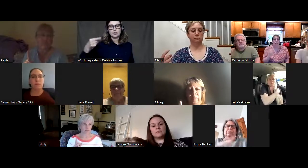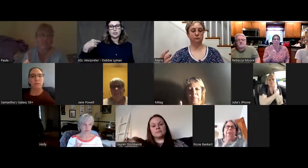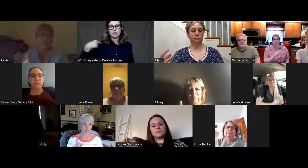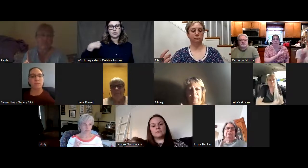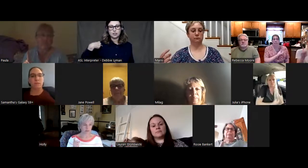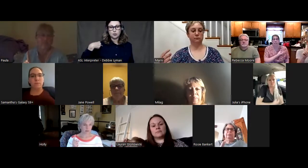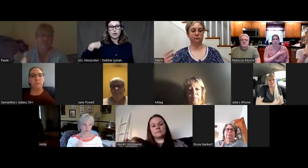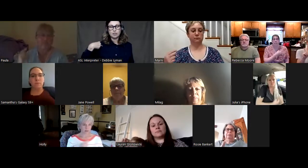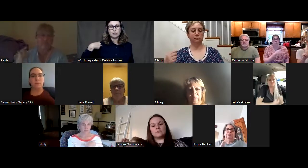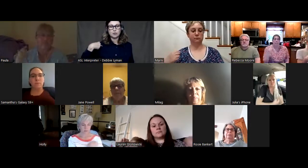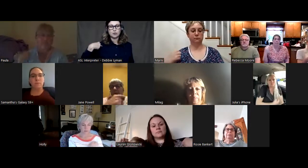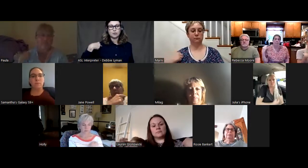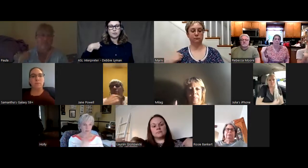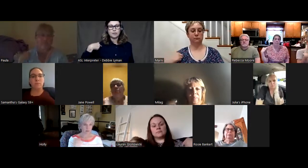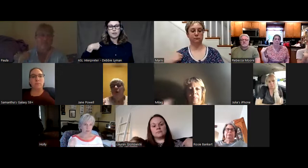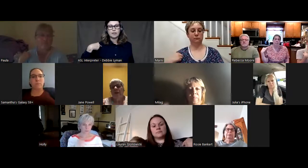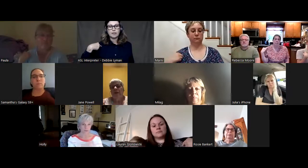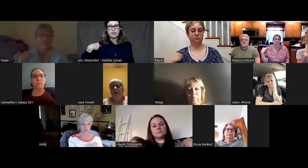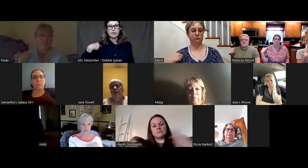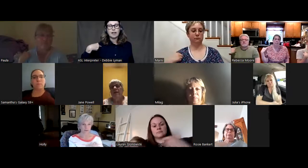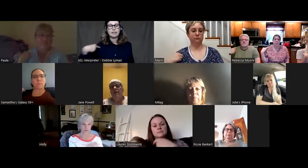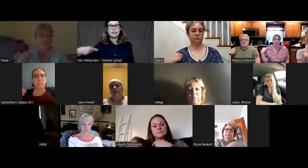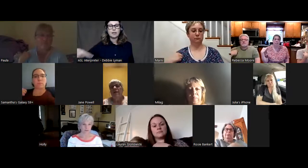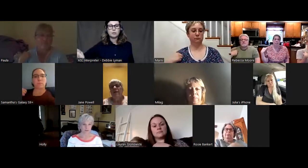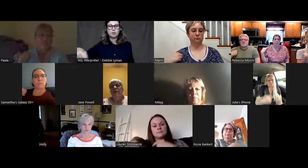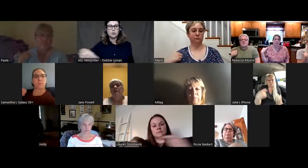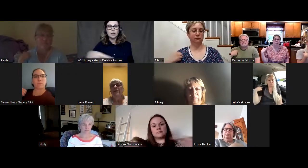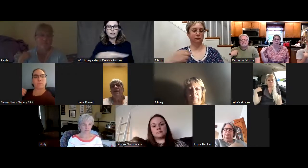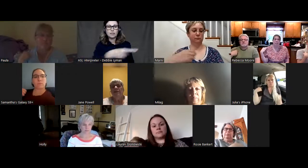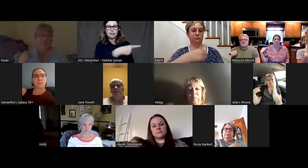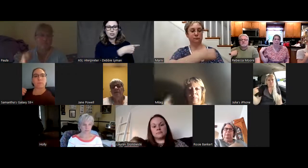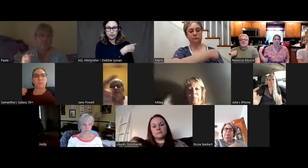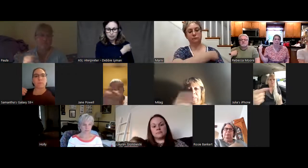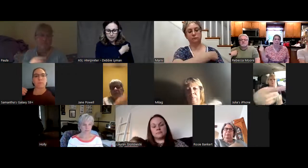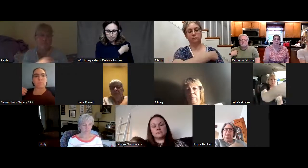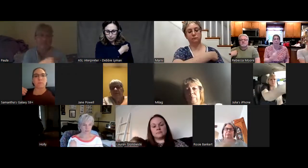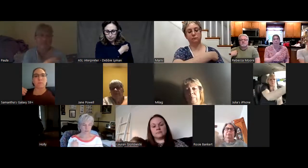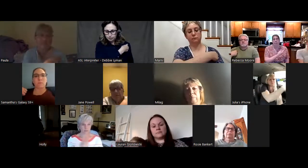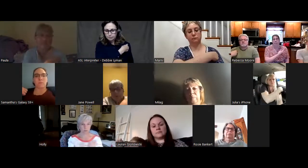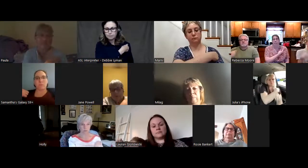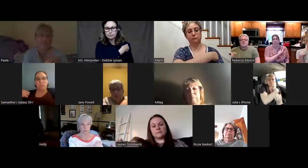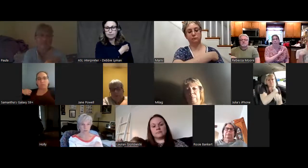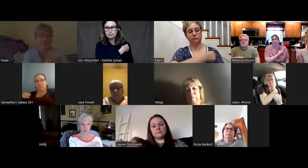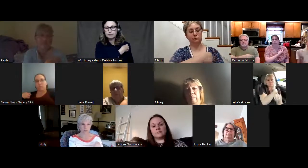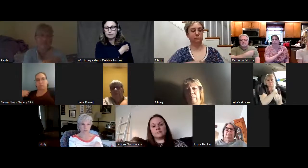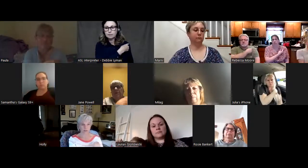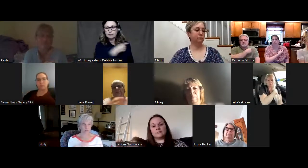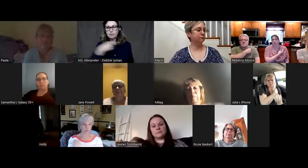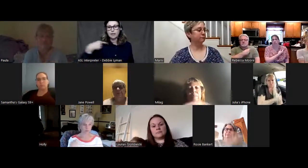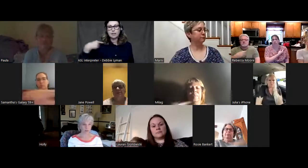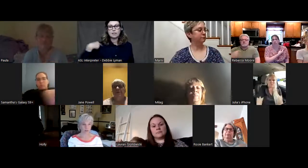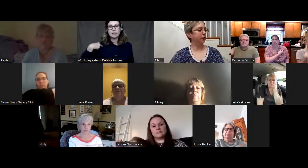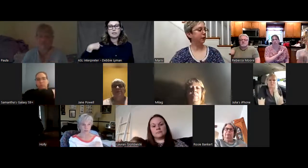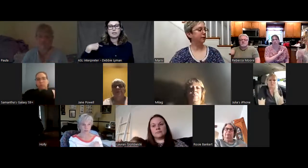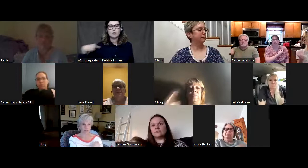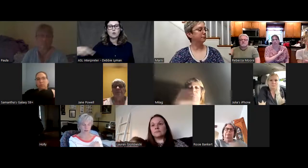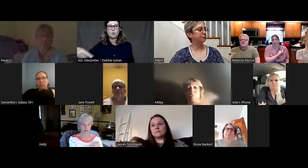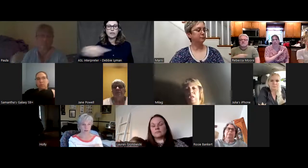index finger touches your right shoulder Right. and then comes around and touches your left shoulder. Shoulder.